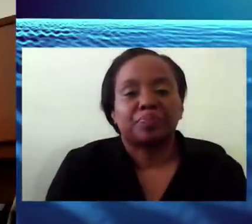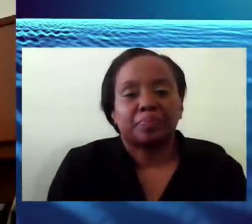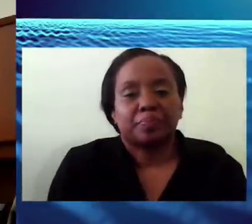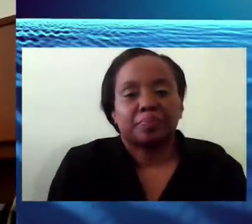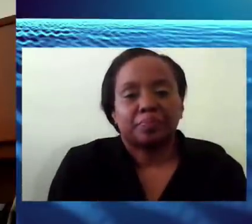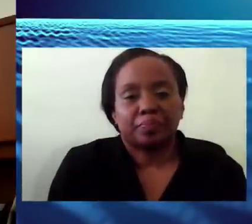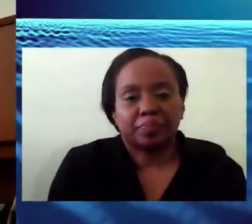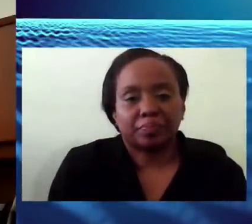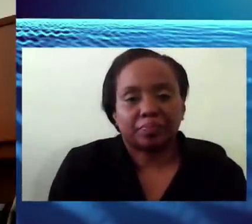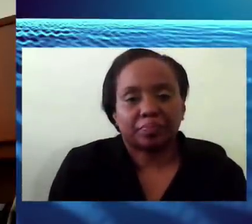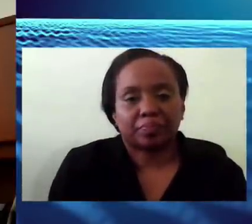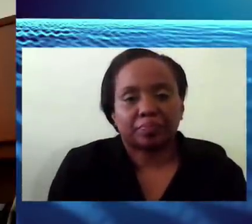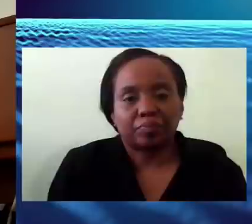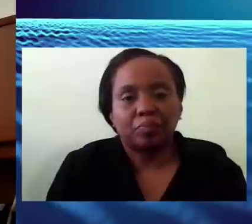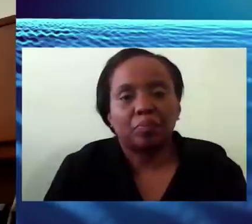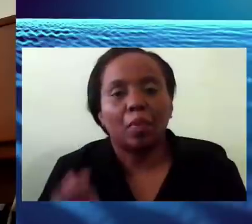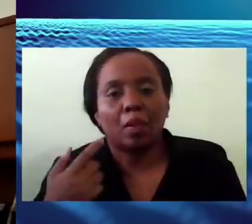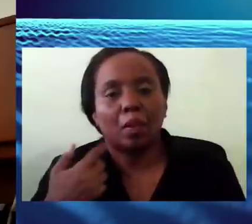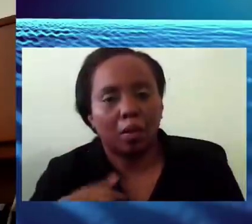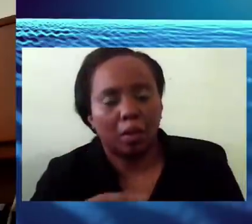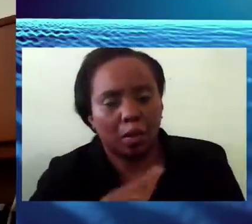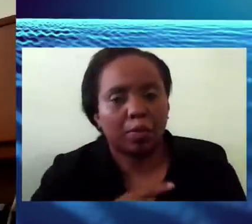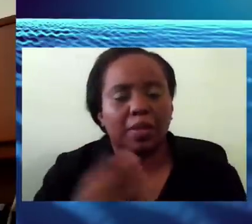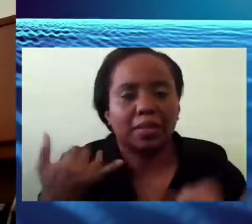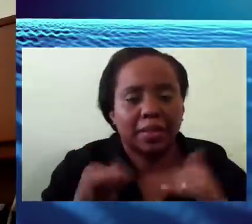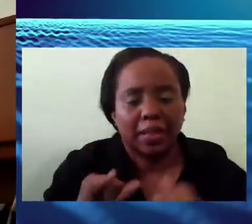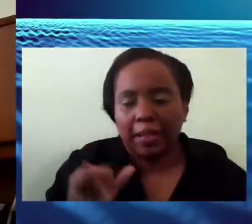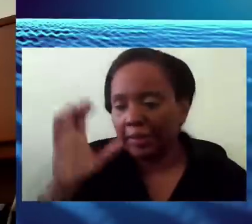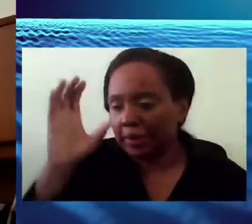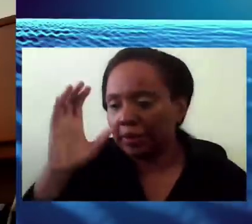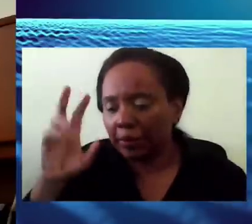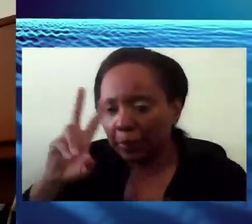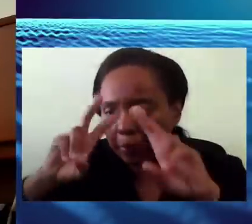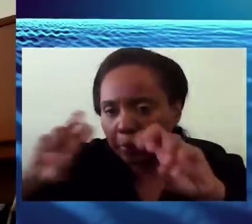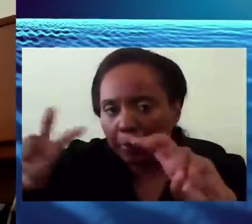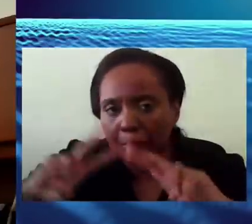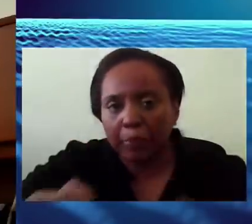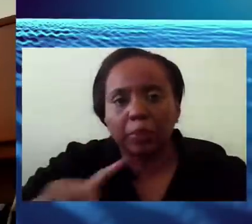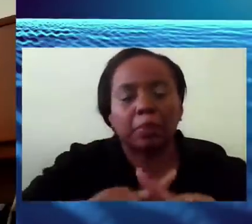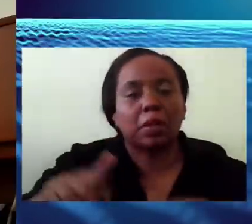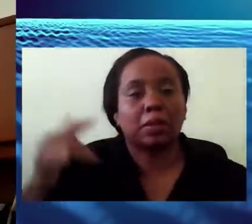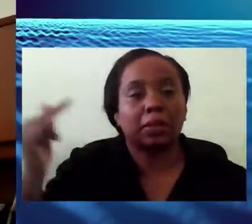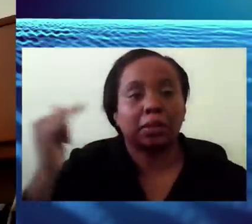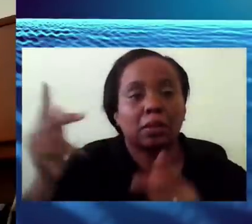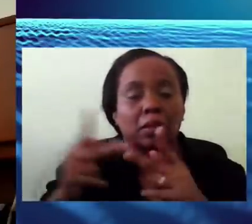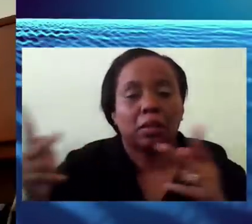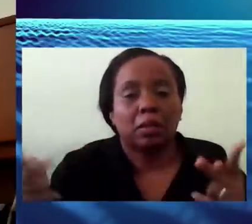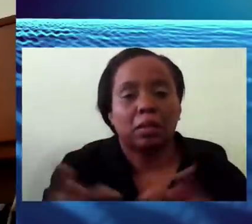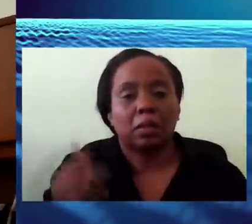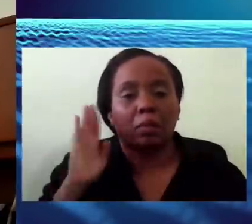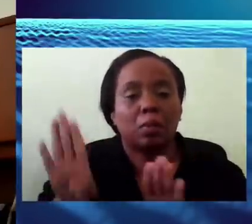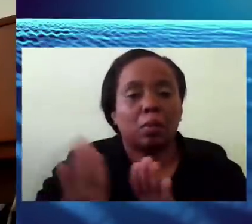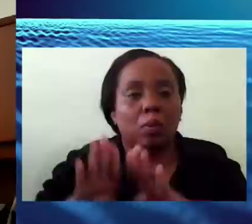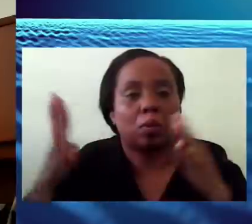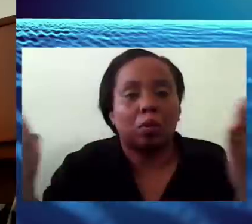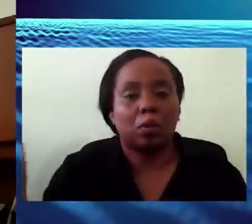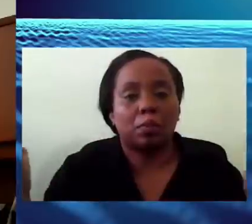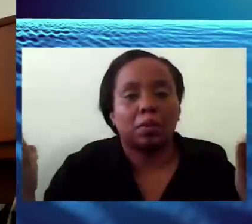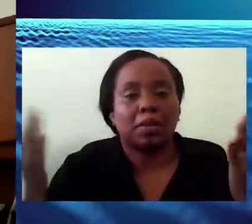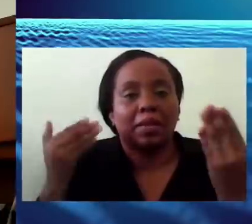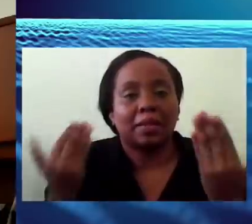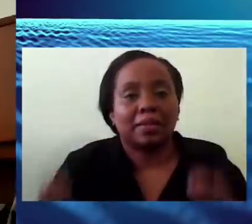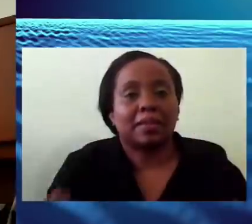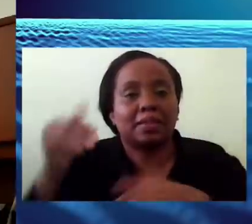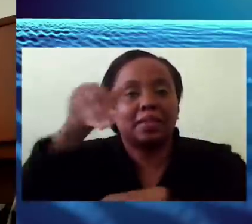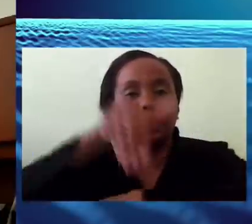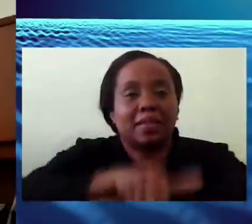finalizing the arrangements, but I wish to announce that the Grantley Adams International Airport will reopen at 6 p.m. this evening.